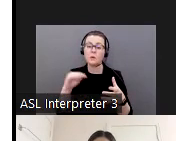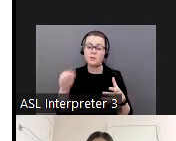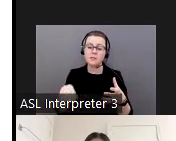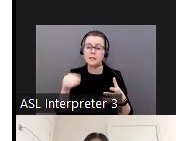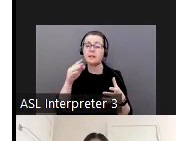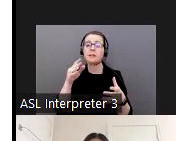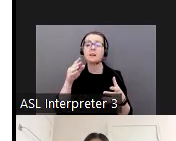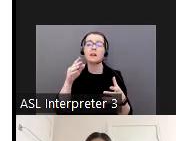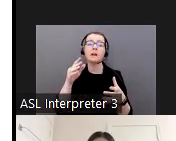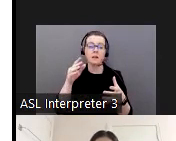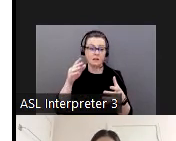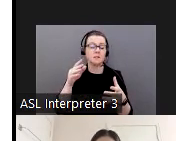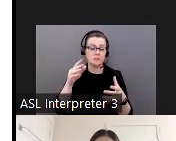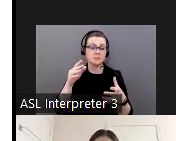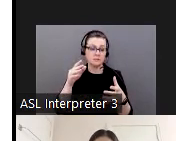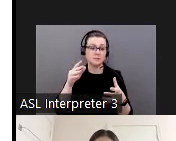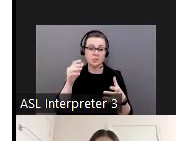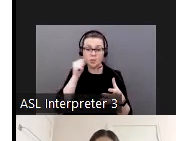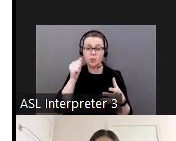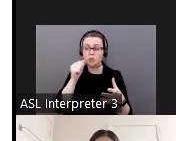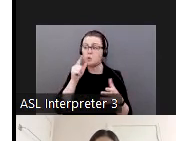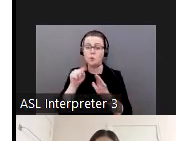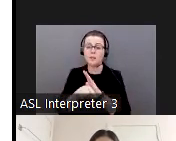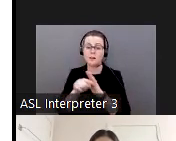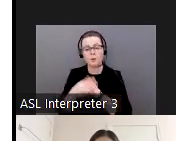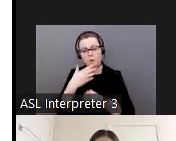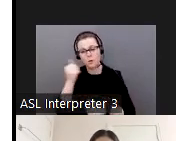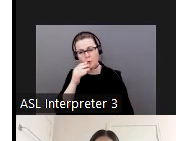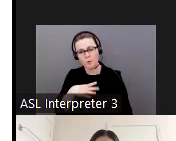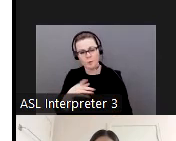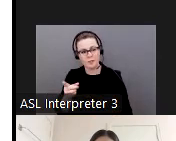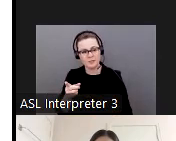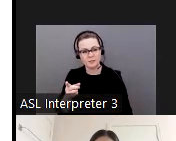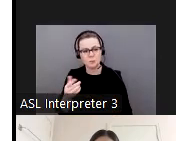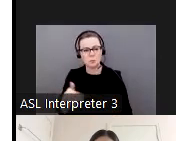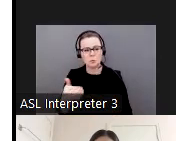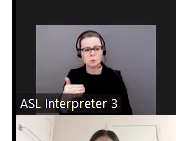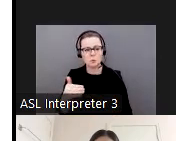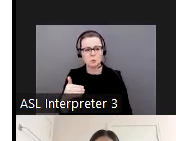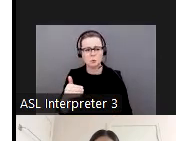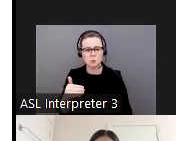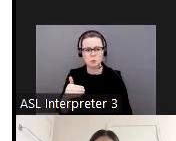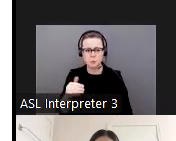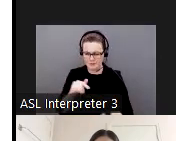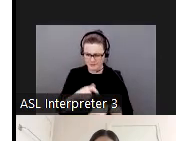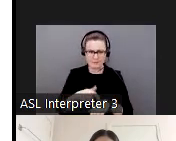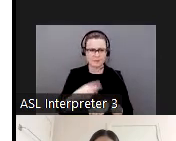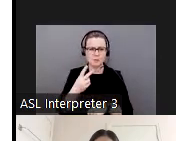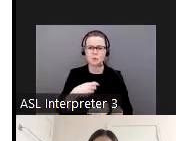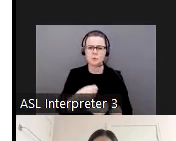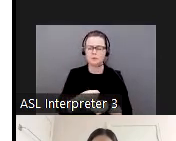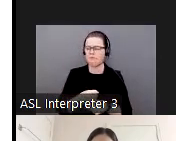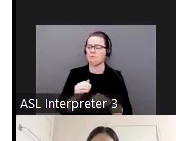that they were overrepresented in the numbers of femicide victims during that period.